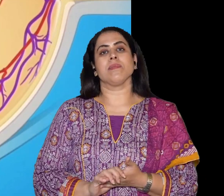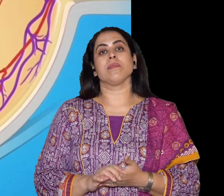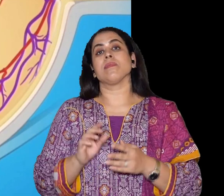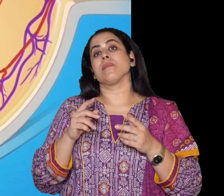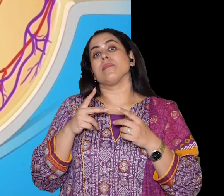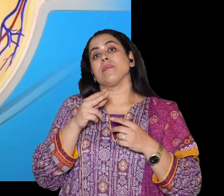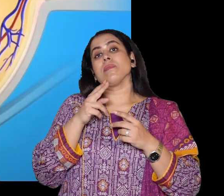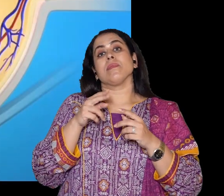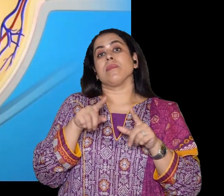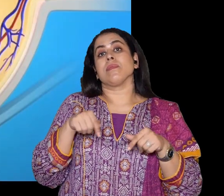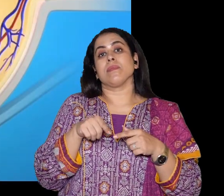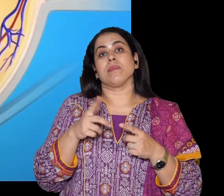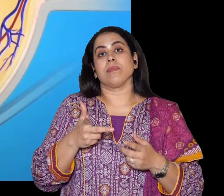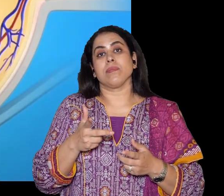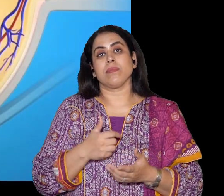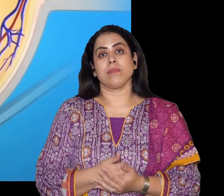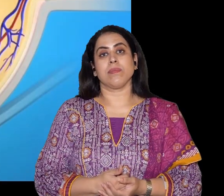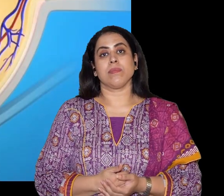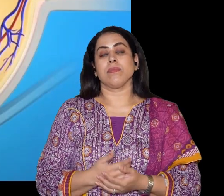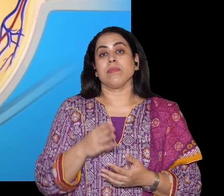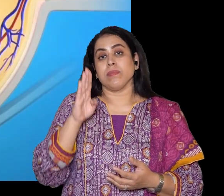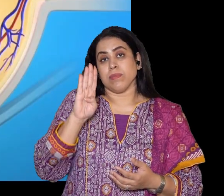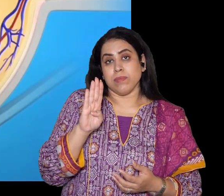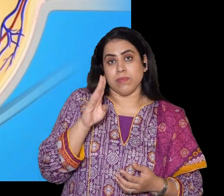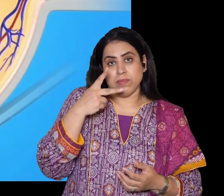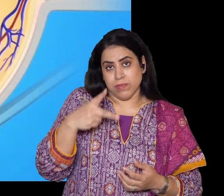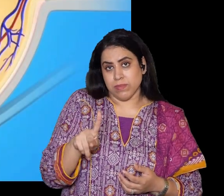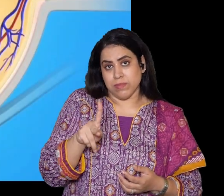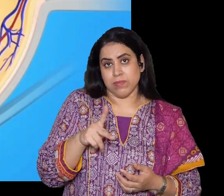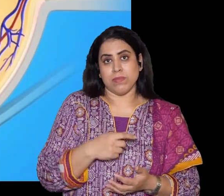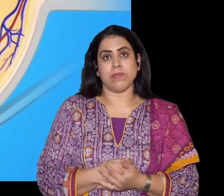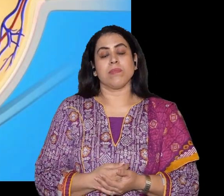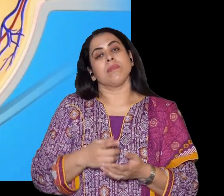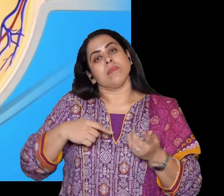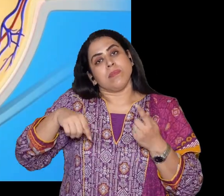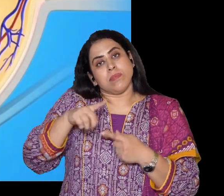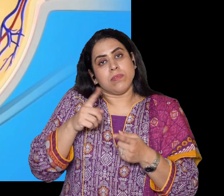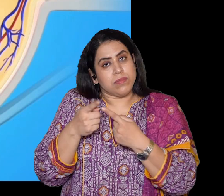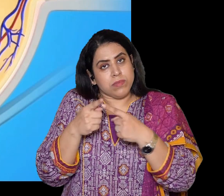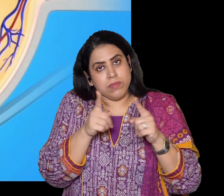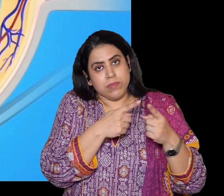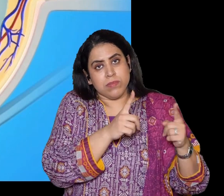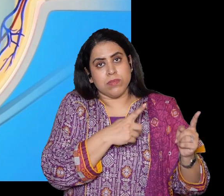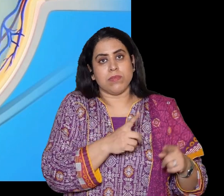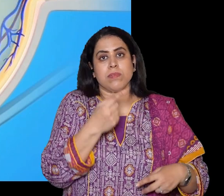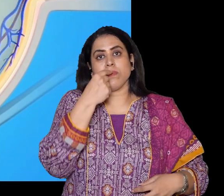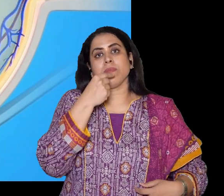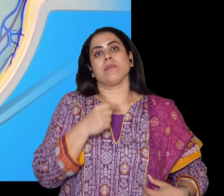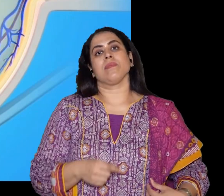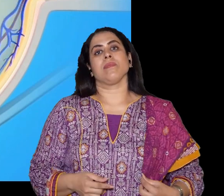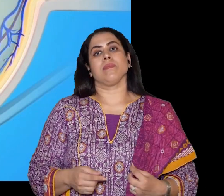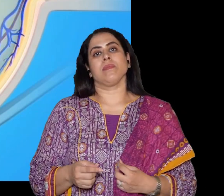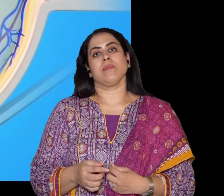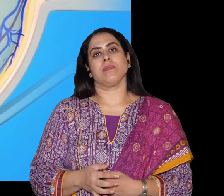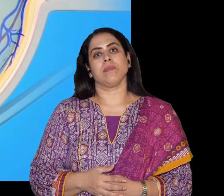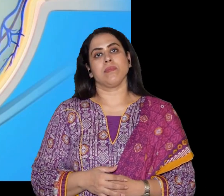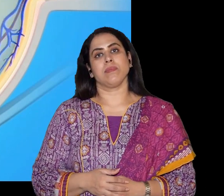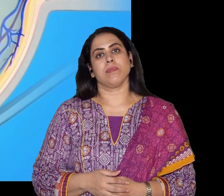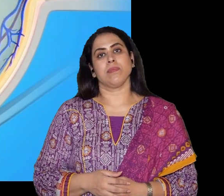procedure is called as vitrectomy. So here we do vitrectomy as well. So all different modes of